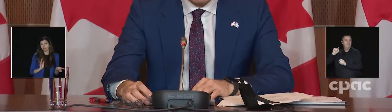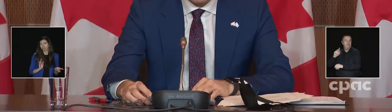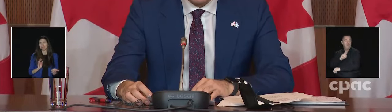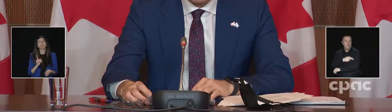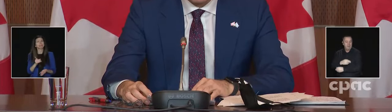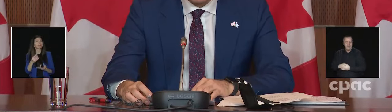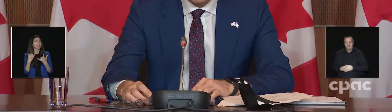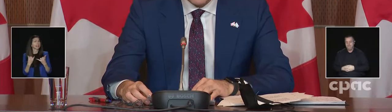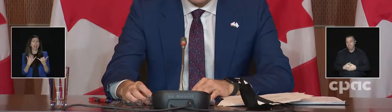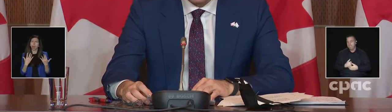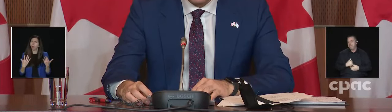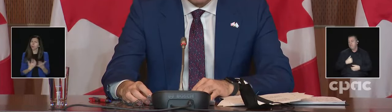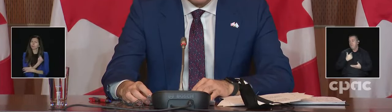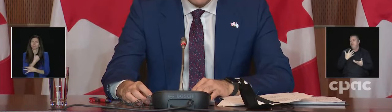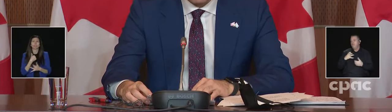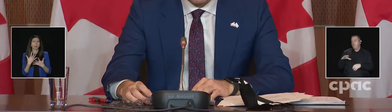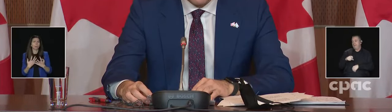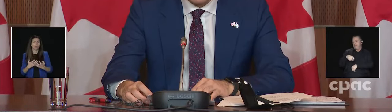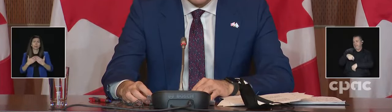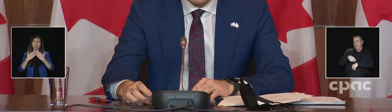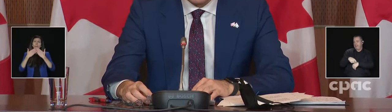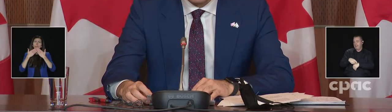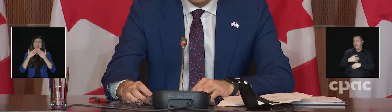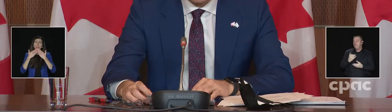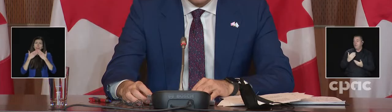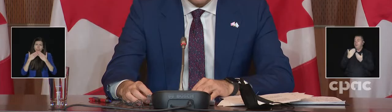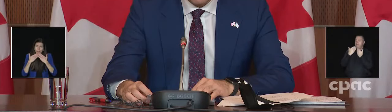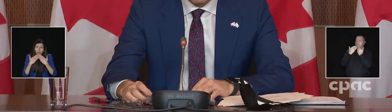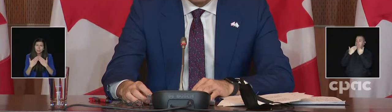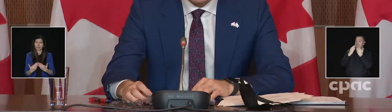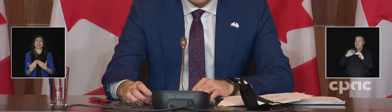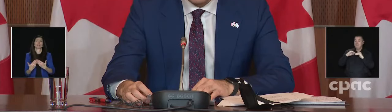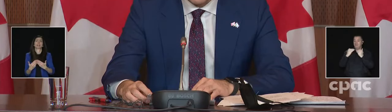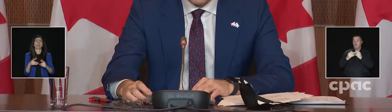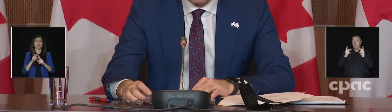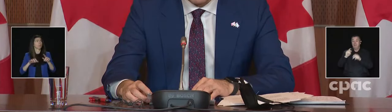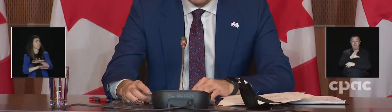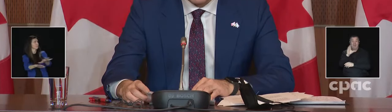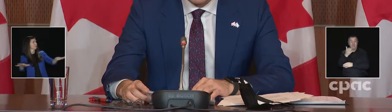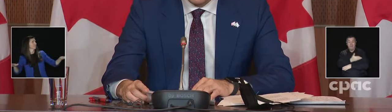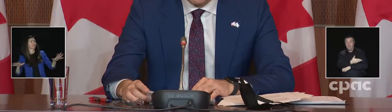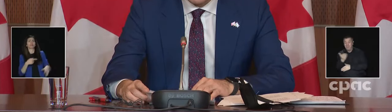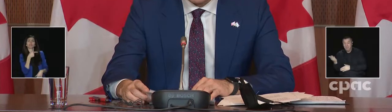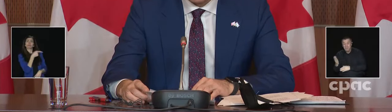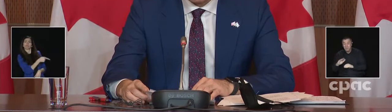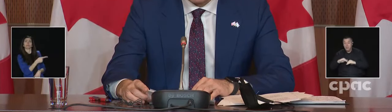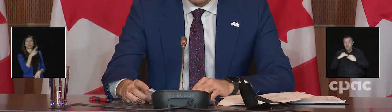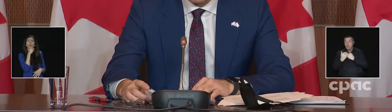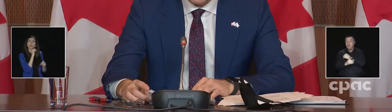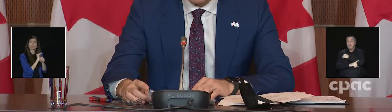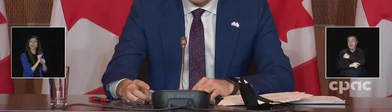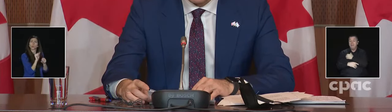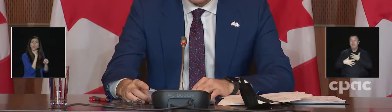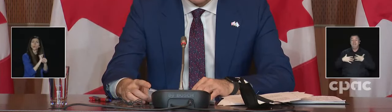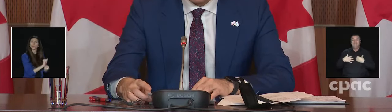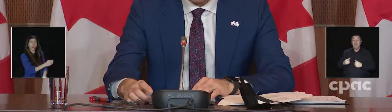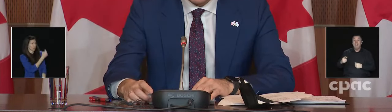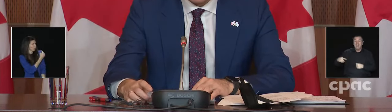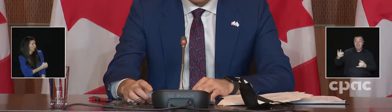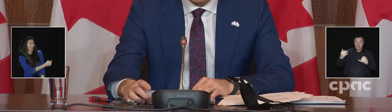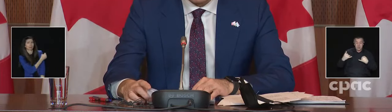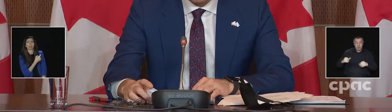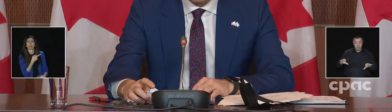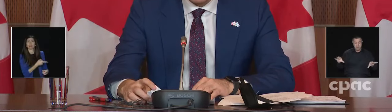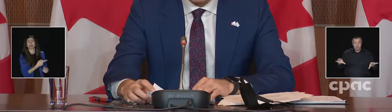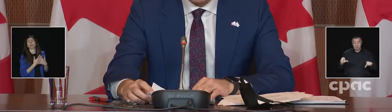I want to take a moment to thank, on behalf of all Canadians, all healthcare workers who continue to work tirelessly